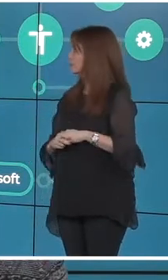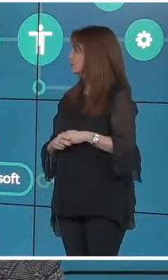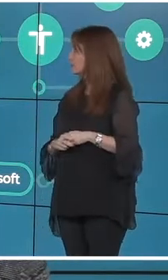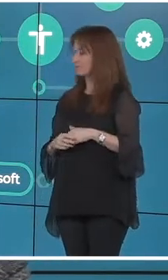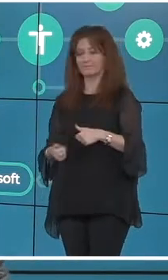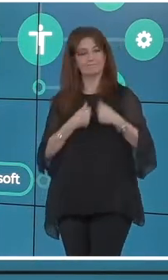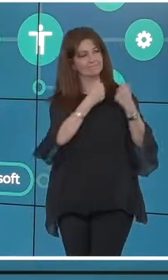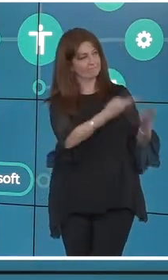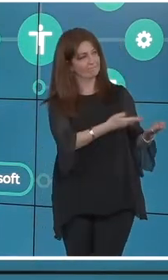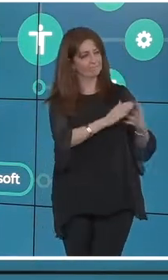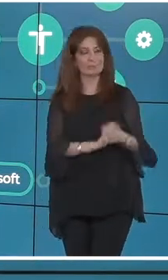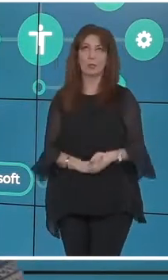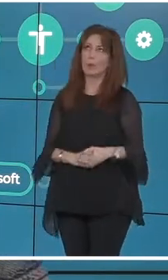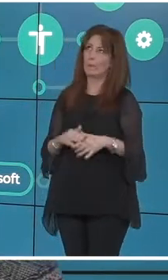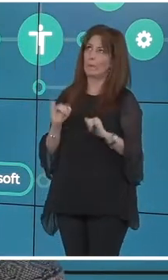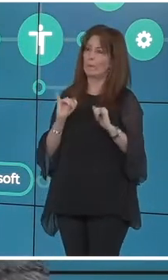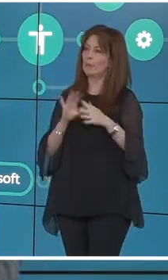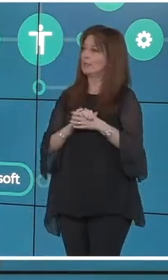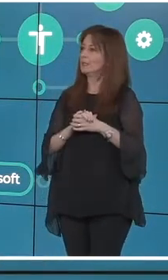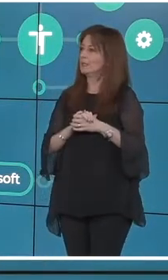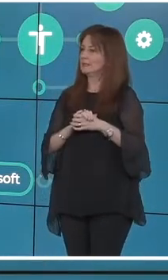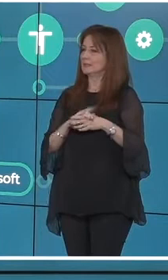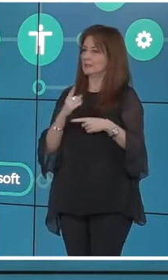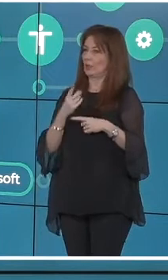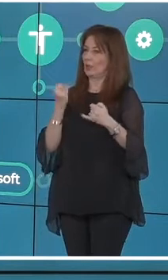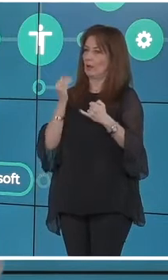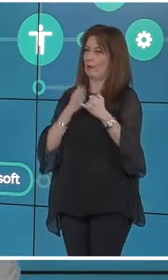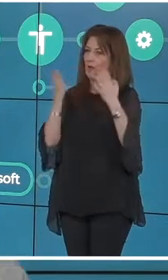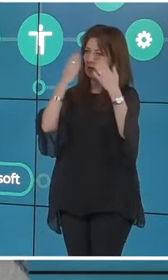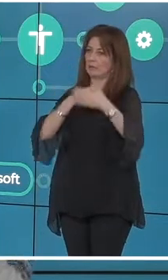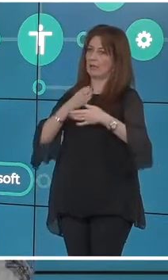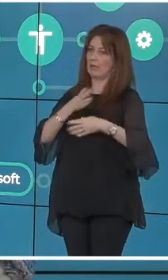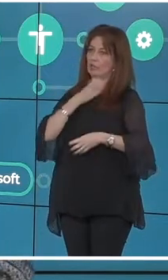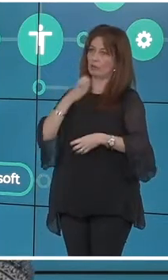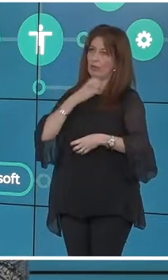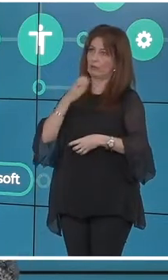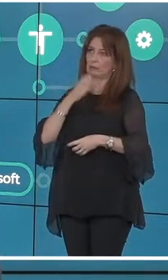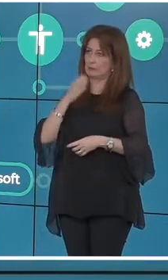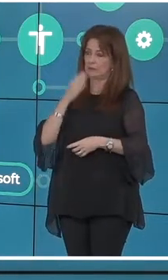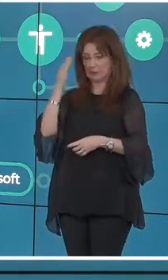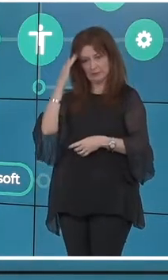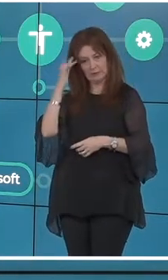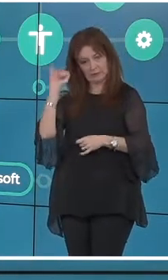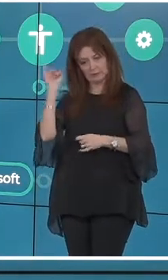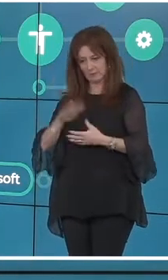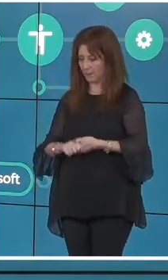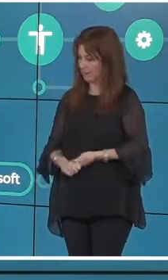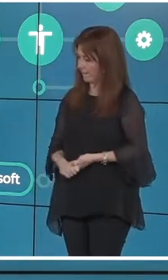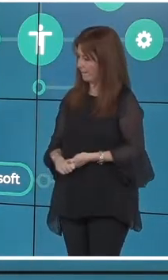unscripted. I don't remember much after the drinks last night. Oh, actually. hey. It's been good. I was